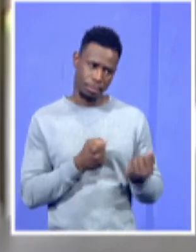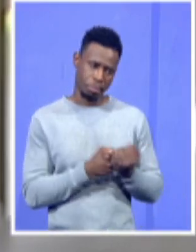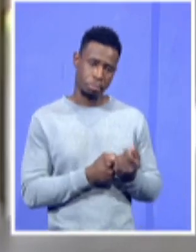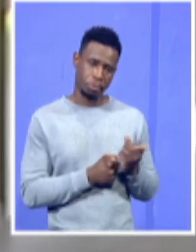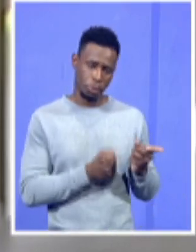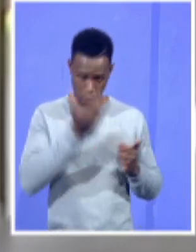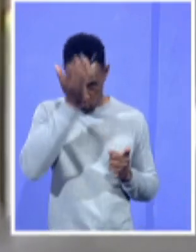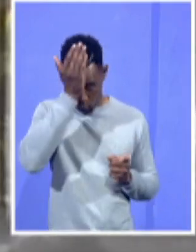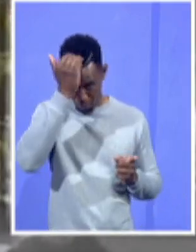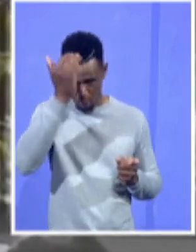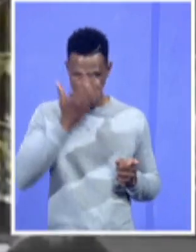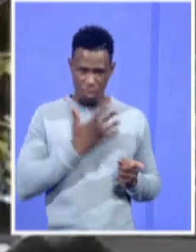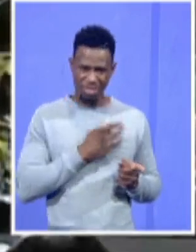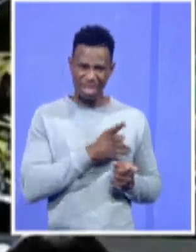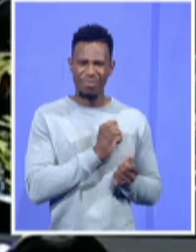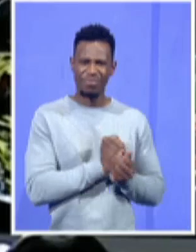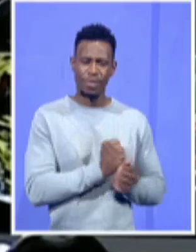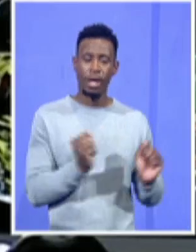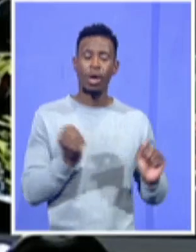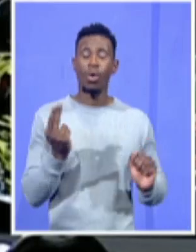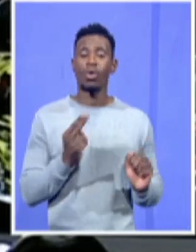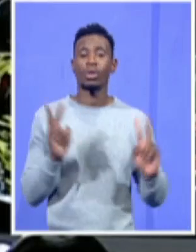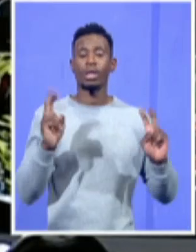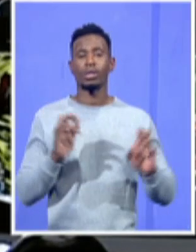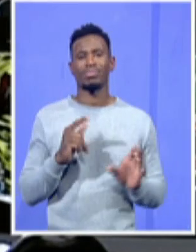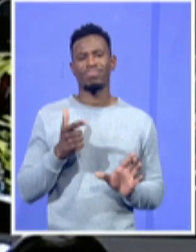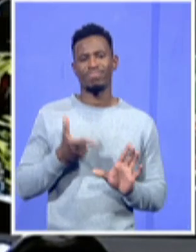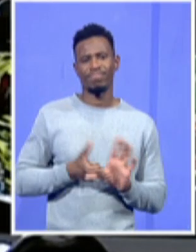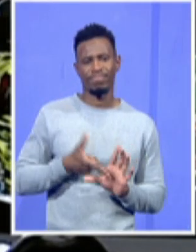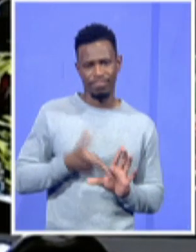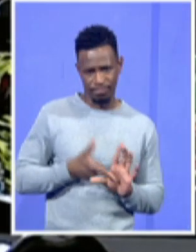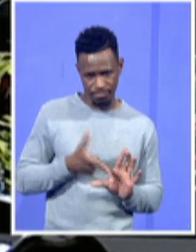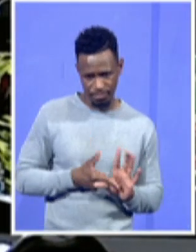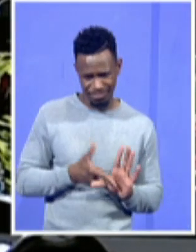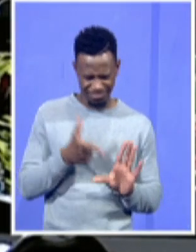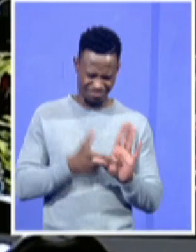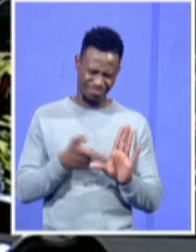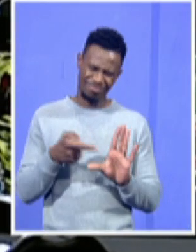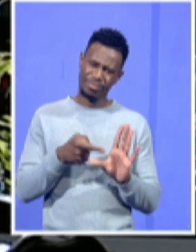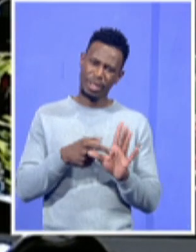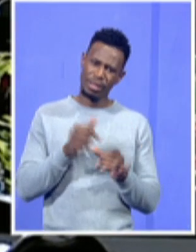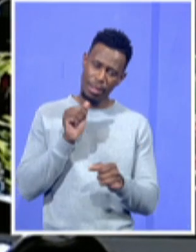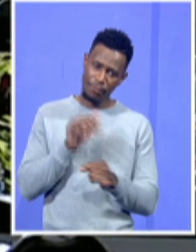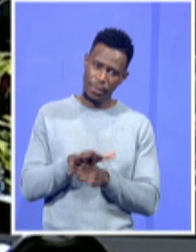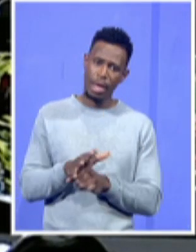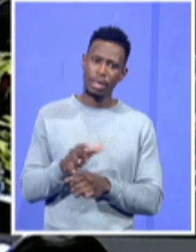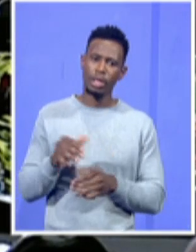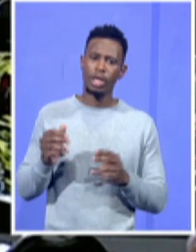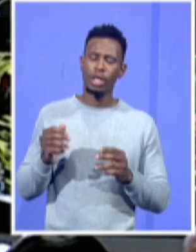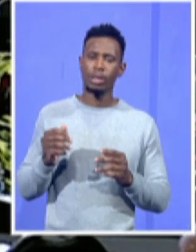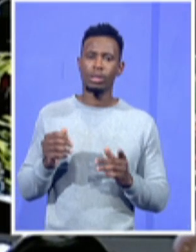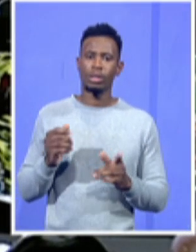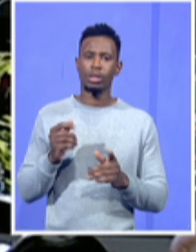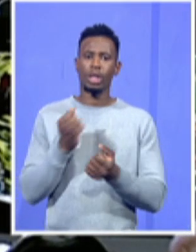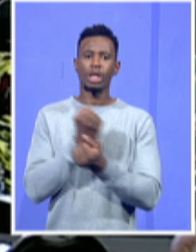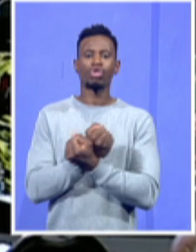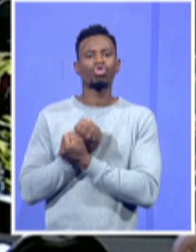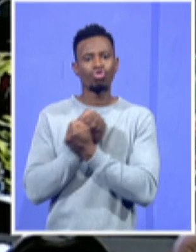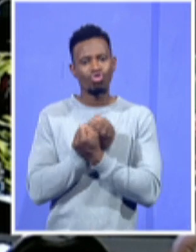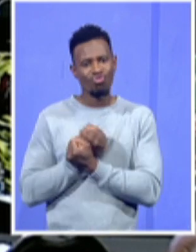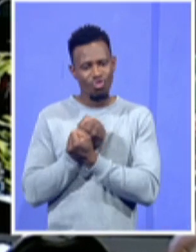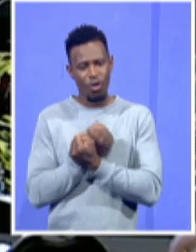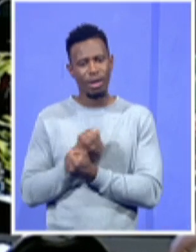also affected the trucking industry of KwaZulu-Natal. We did see earlier on in the year those road on the